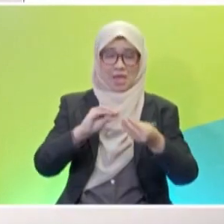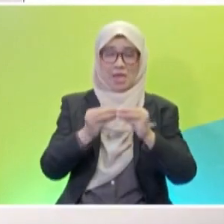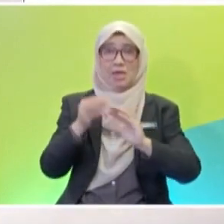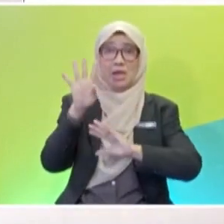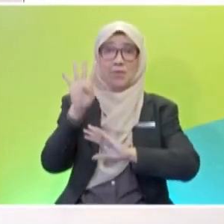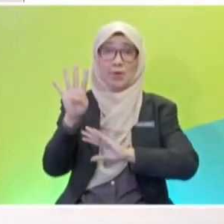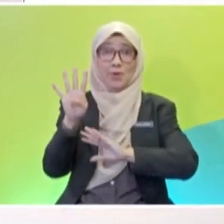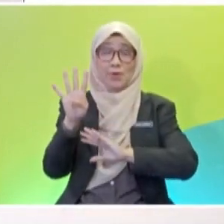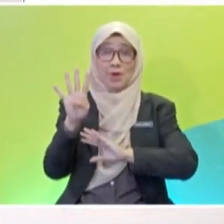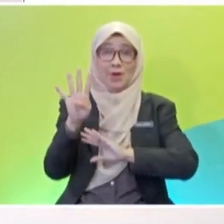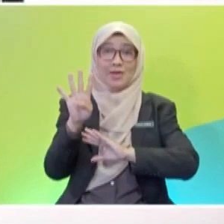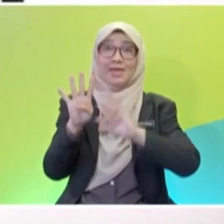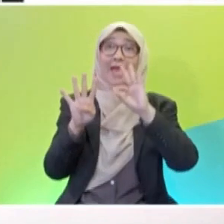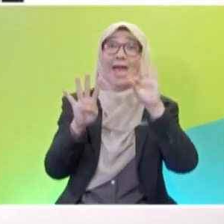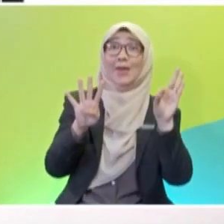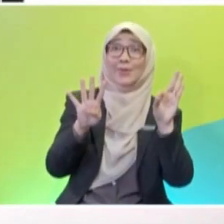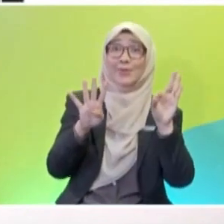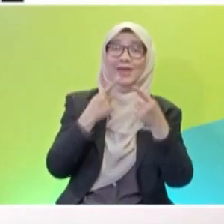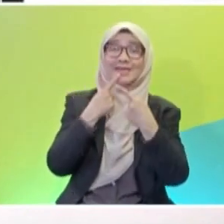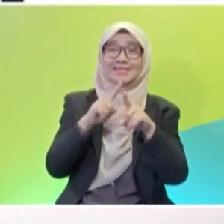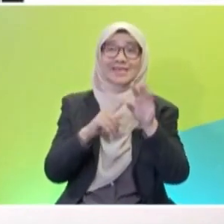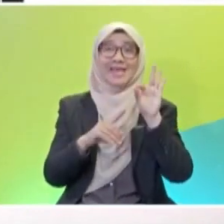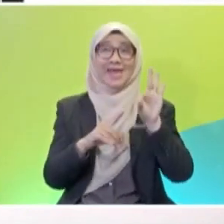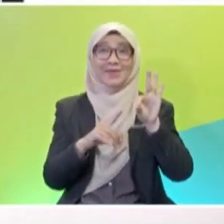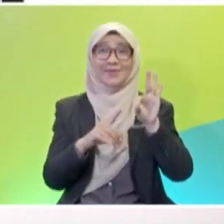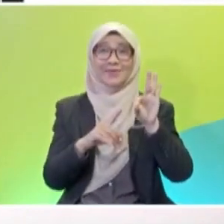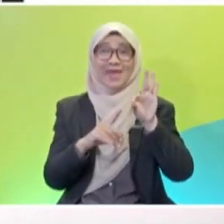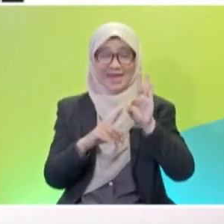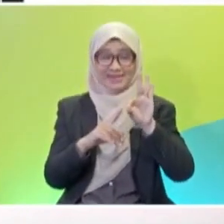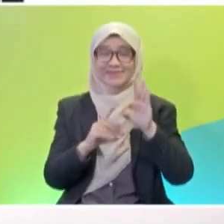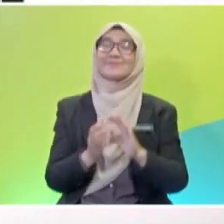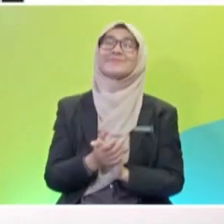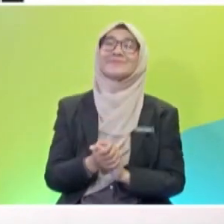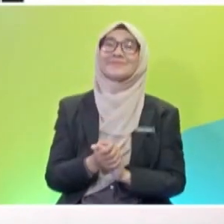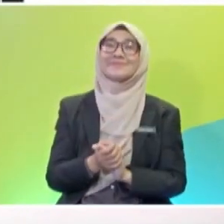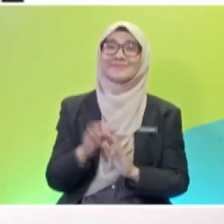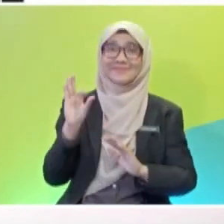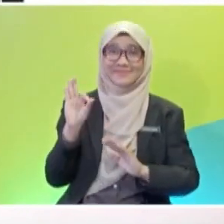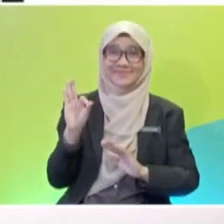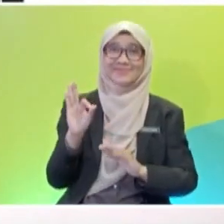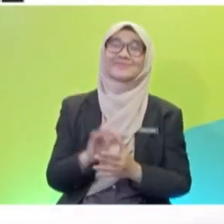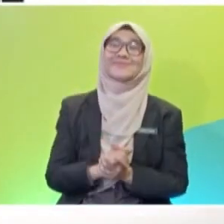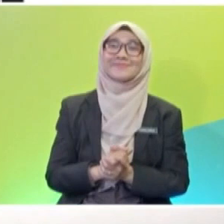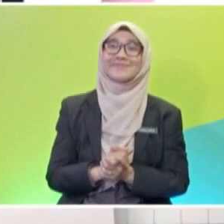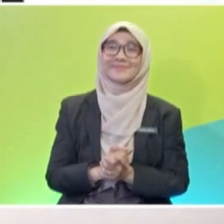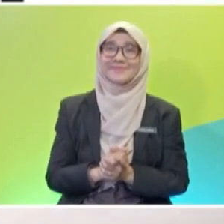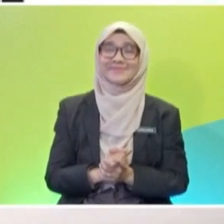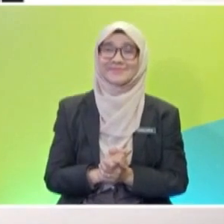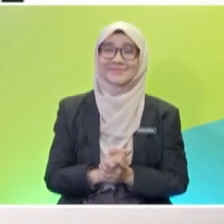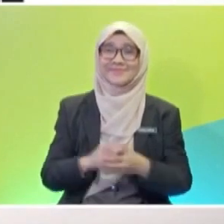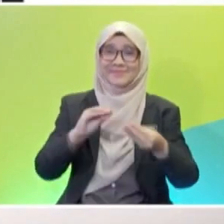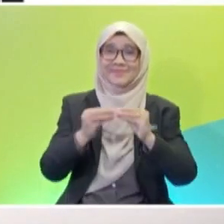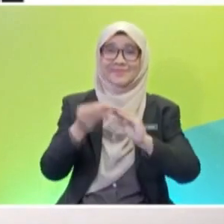Number four is F. Yes, that's correct. Yes, yeah, she's nodding. She got it, yeah. Okay. She just needs to be sure of herself. Okay. Of course.